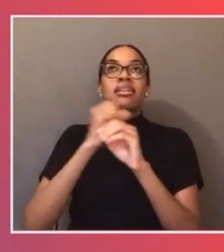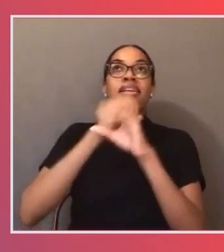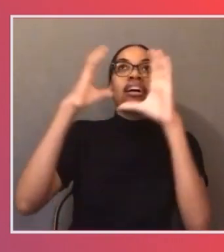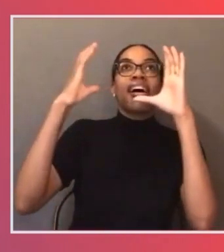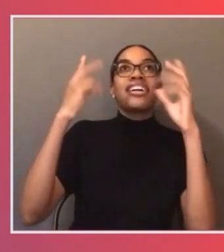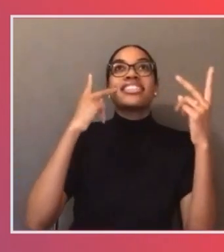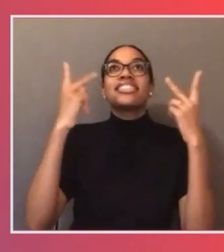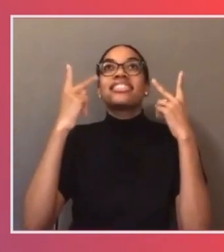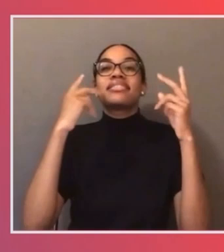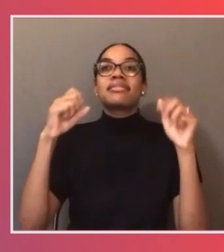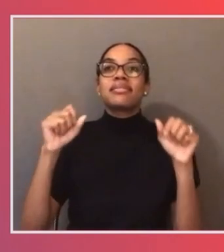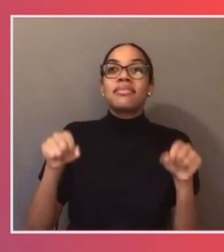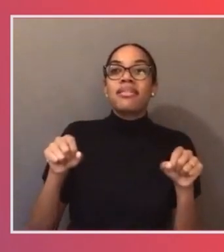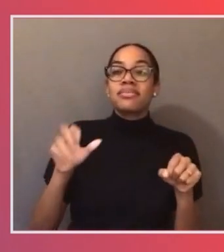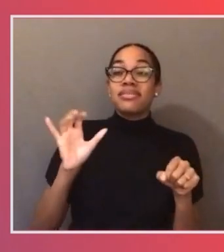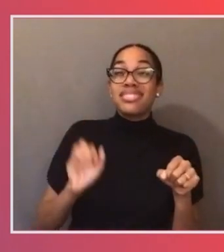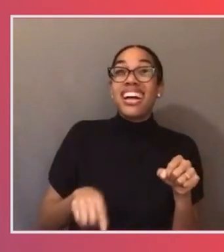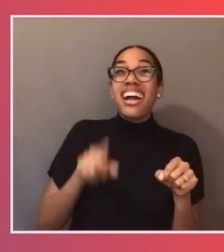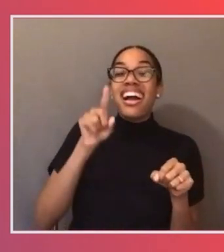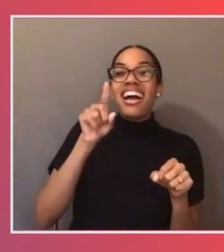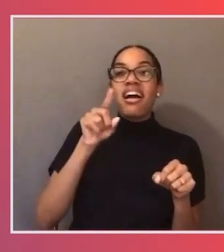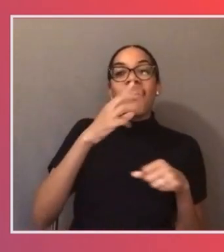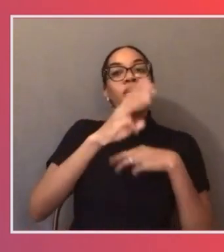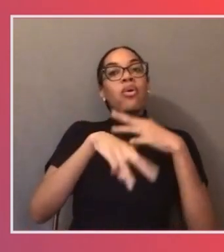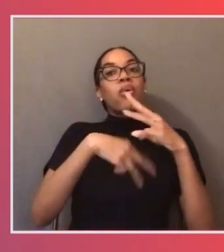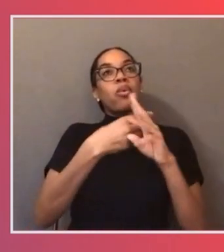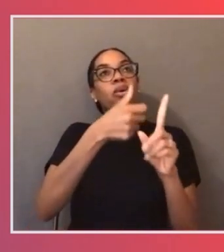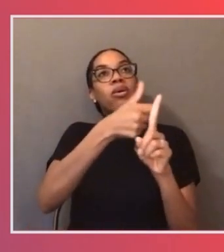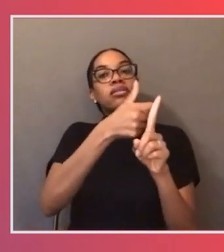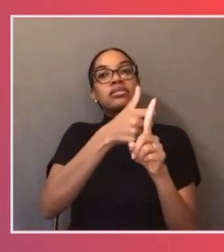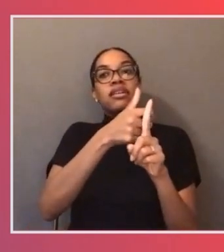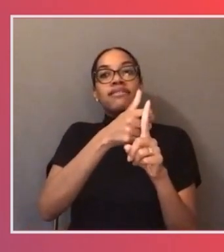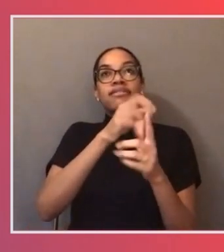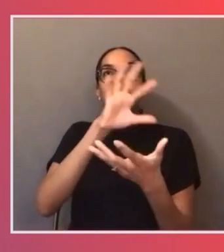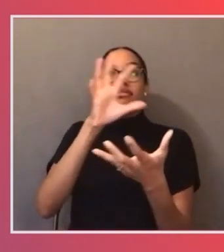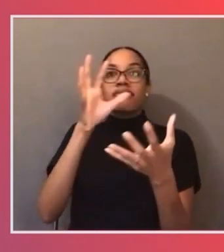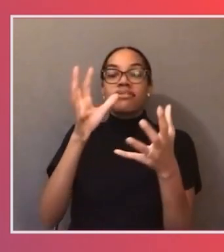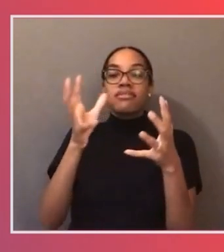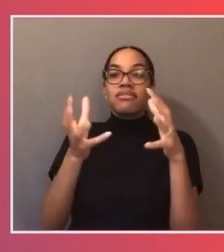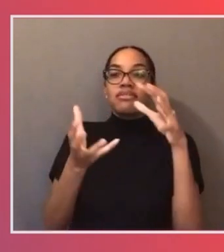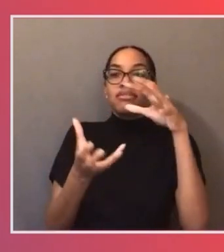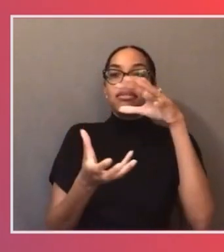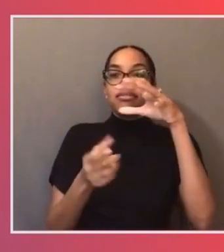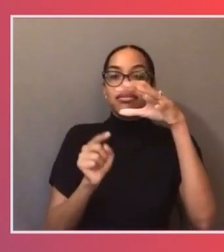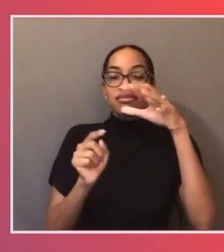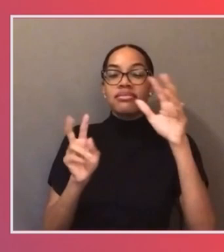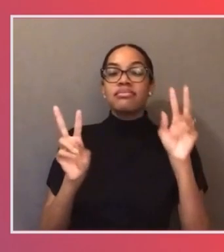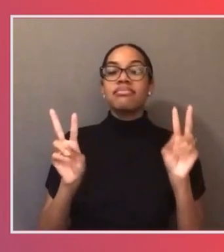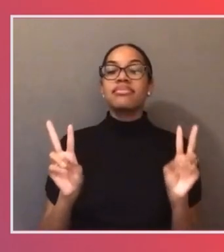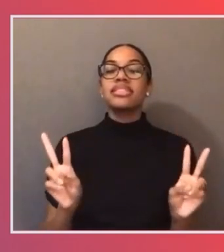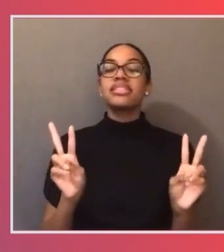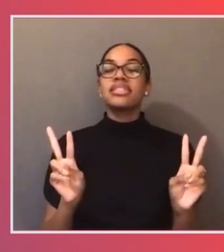where we have peace and where we have equity and where